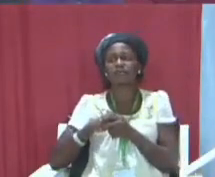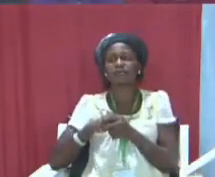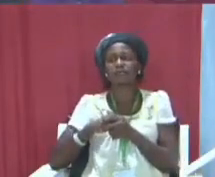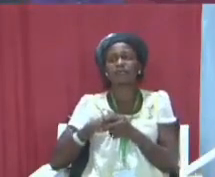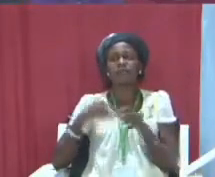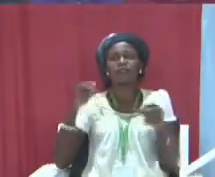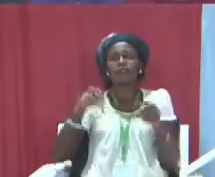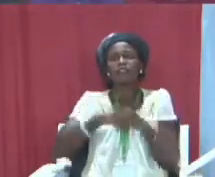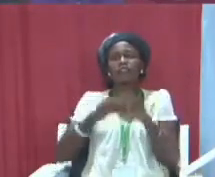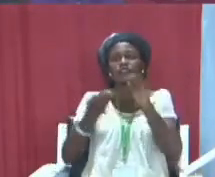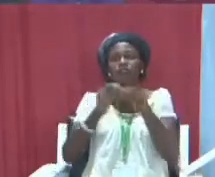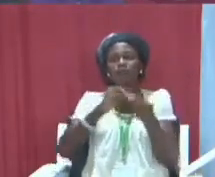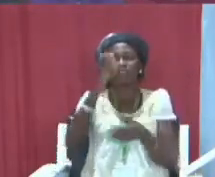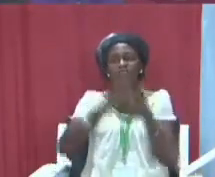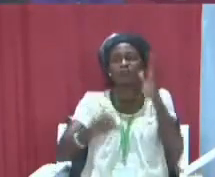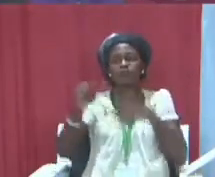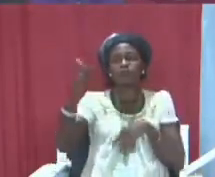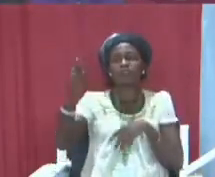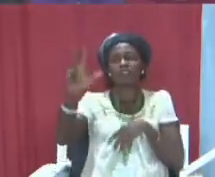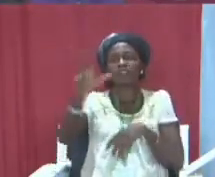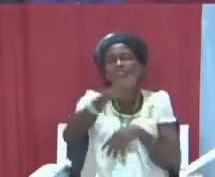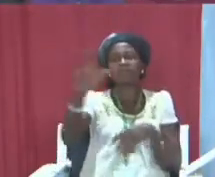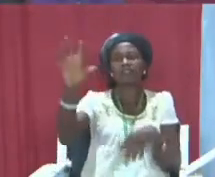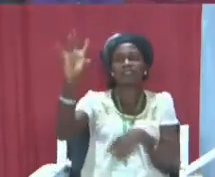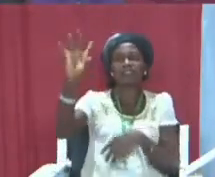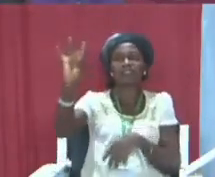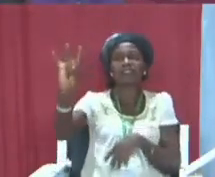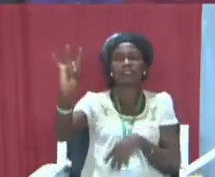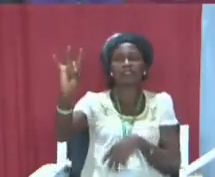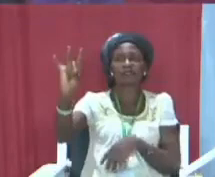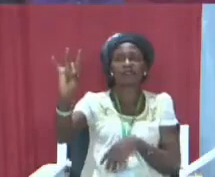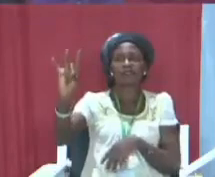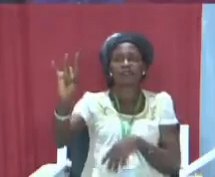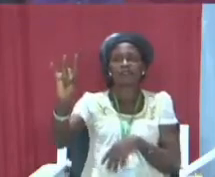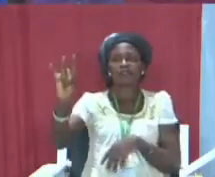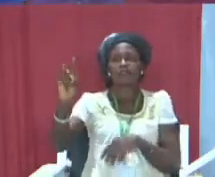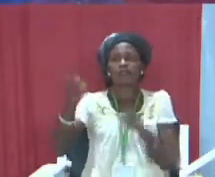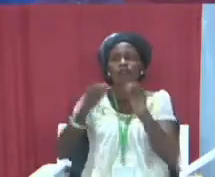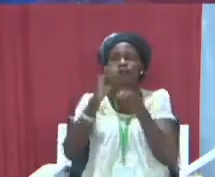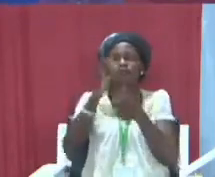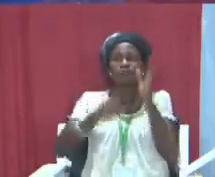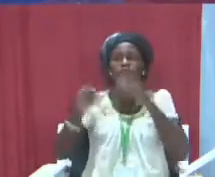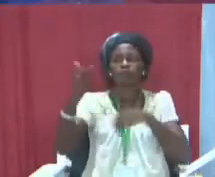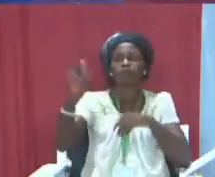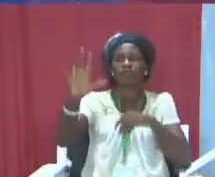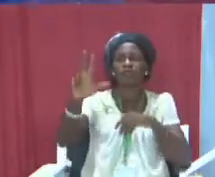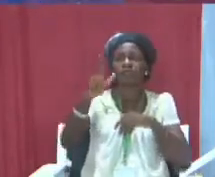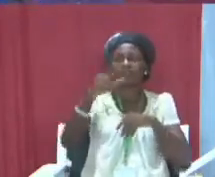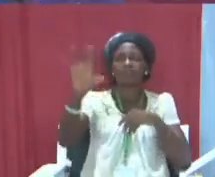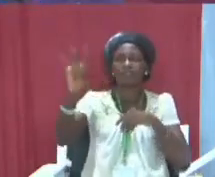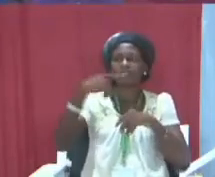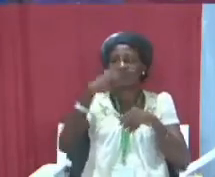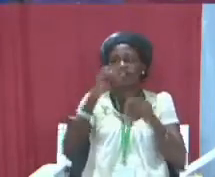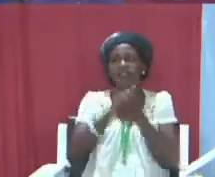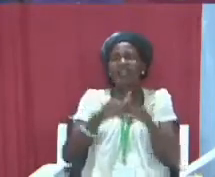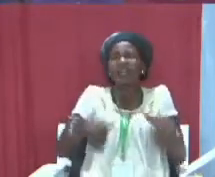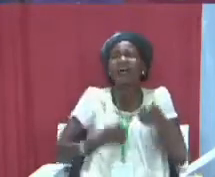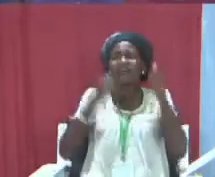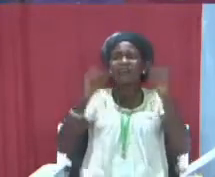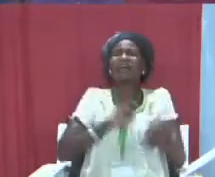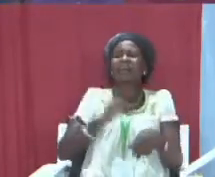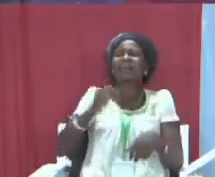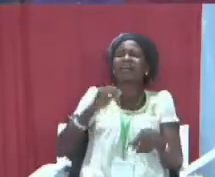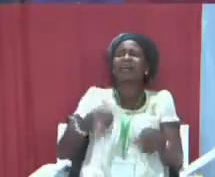In Numbers 23:8, Balaam said, Numbers 23:8, how shall I